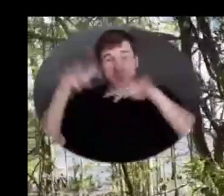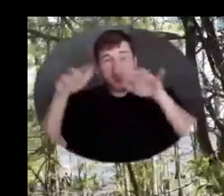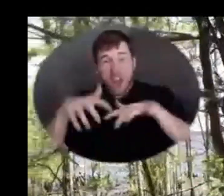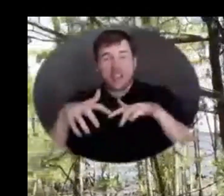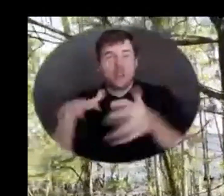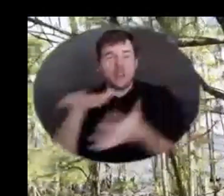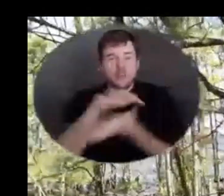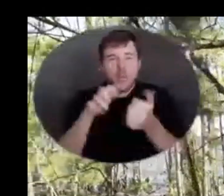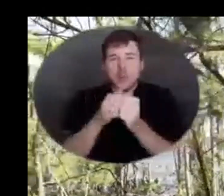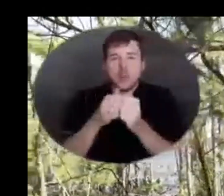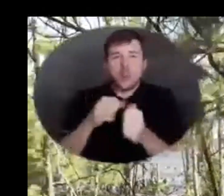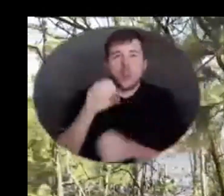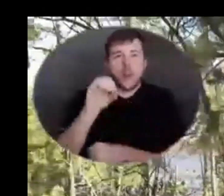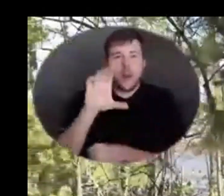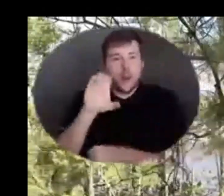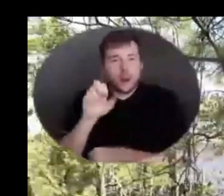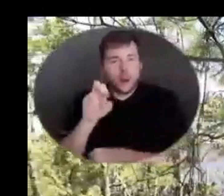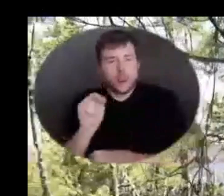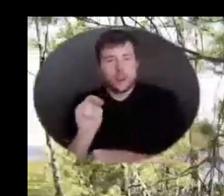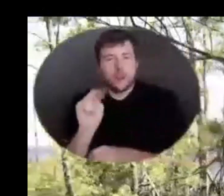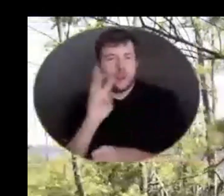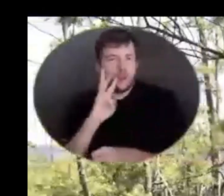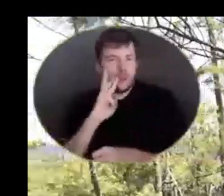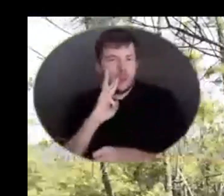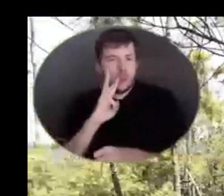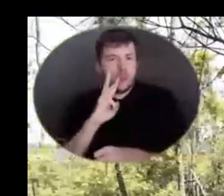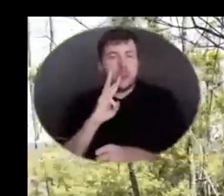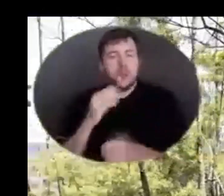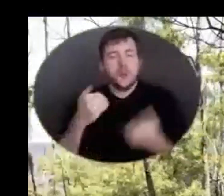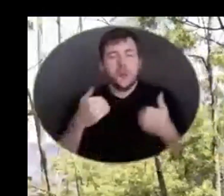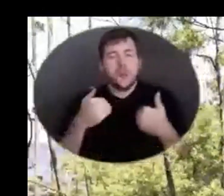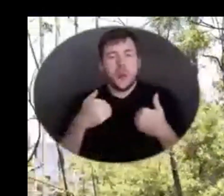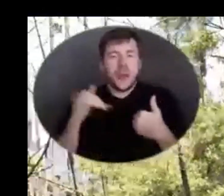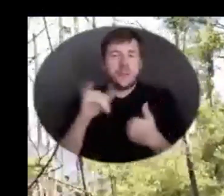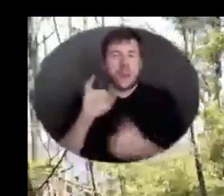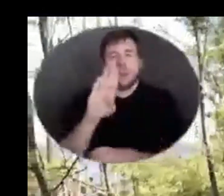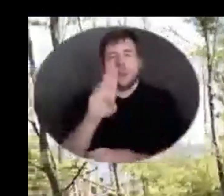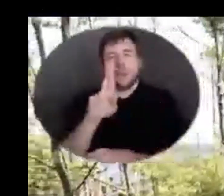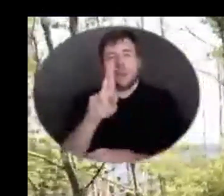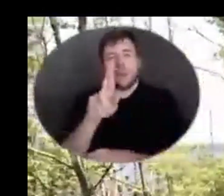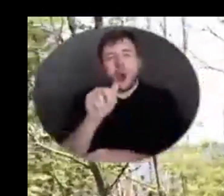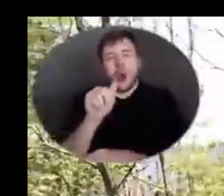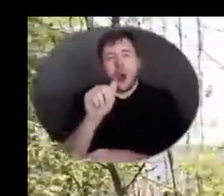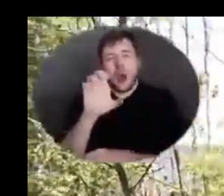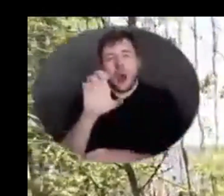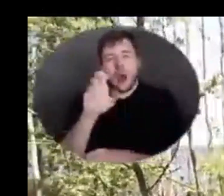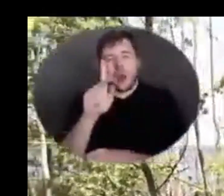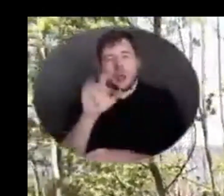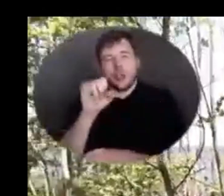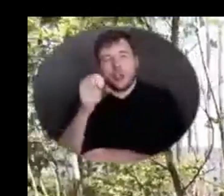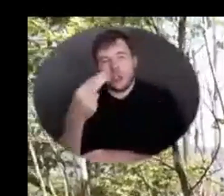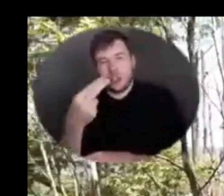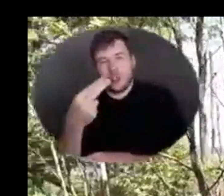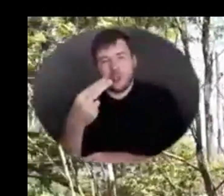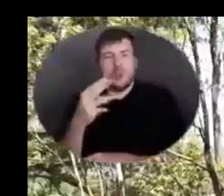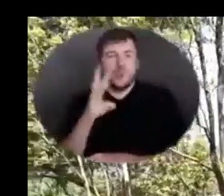had. And they kind of mix in salinity. Salinity is how much salt's in the water, and basically you end up with sort of like brackish water is what it's called.